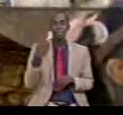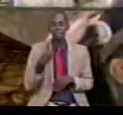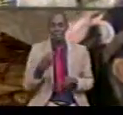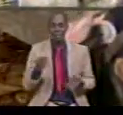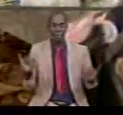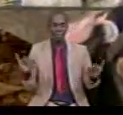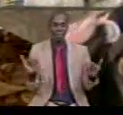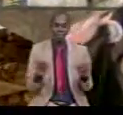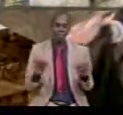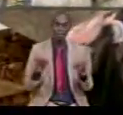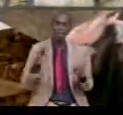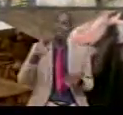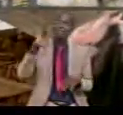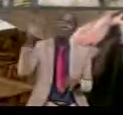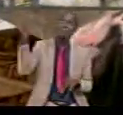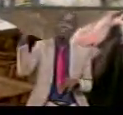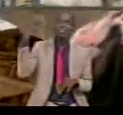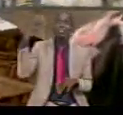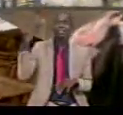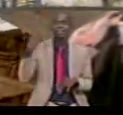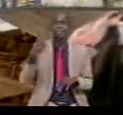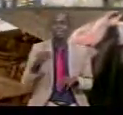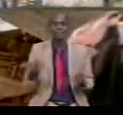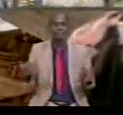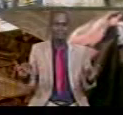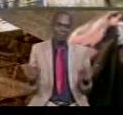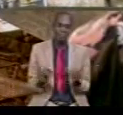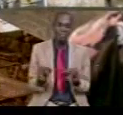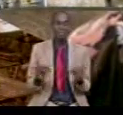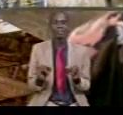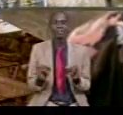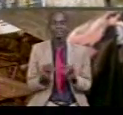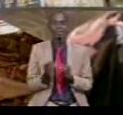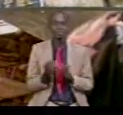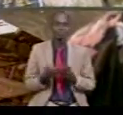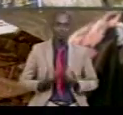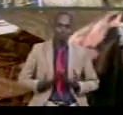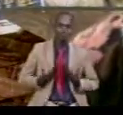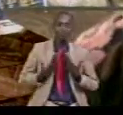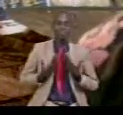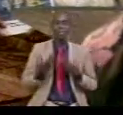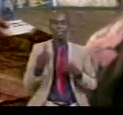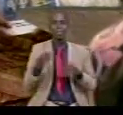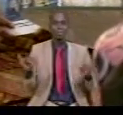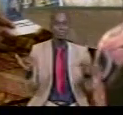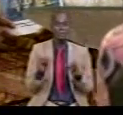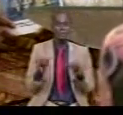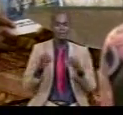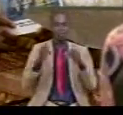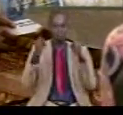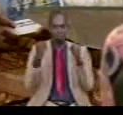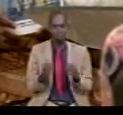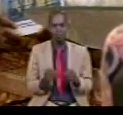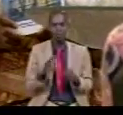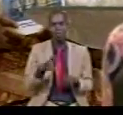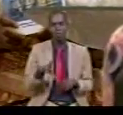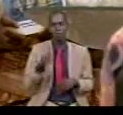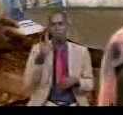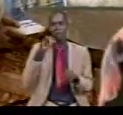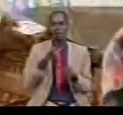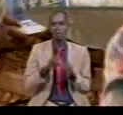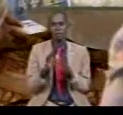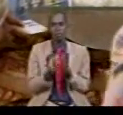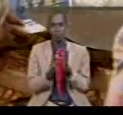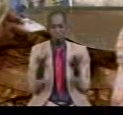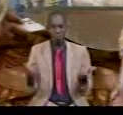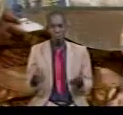grace, the same passion, and the same strength you discover in the book, you